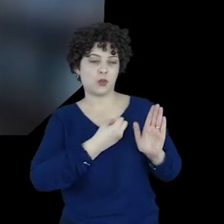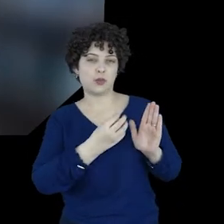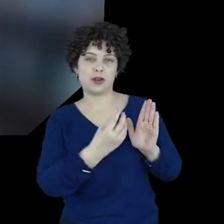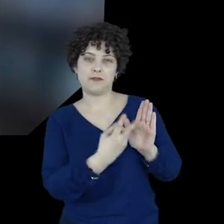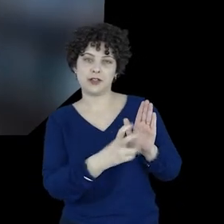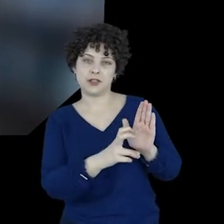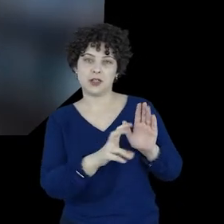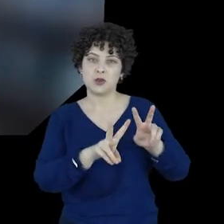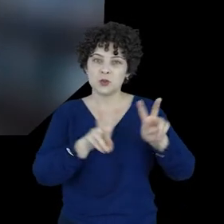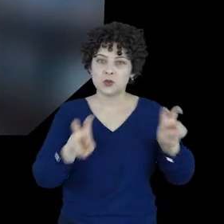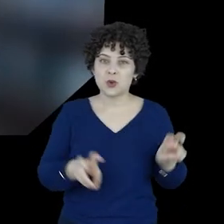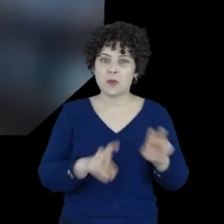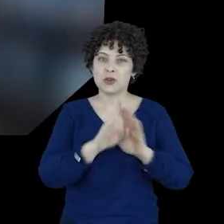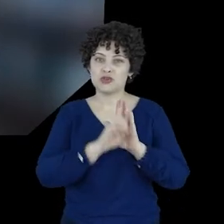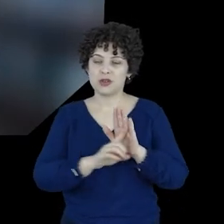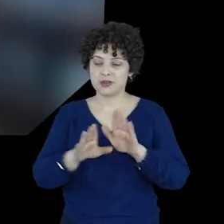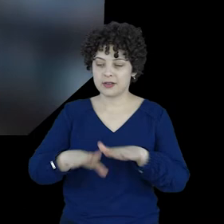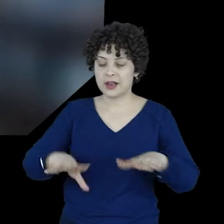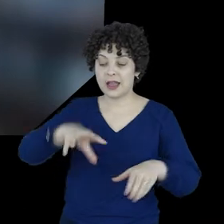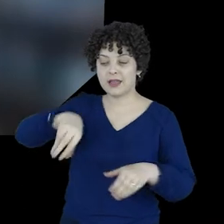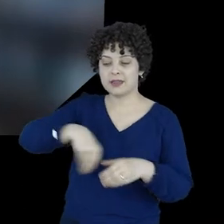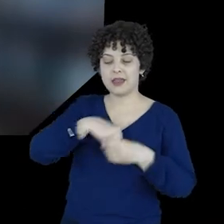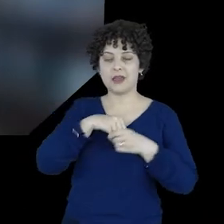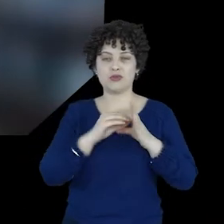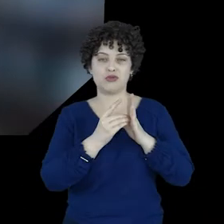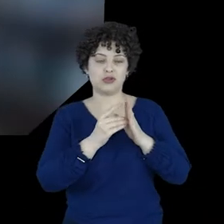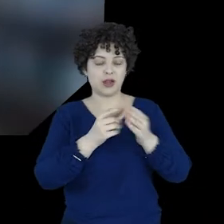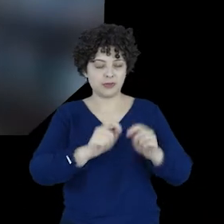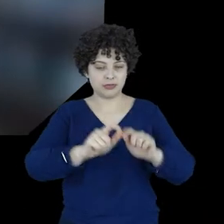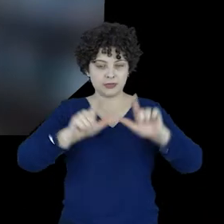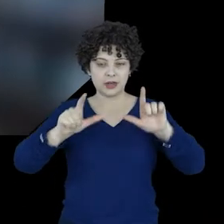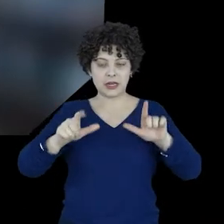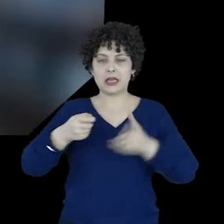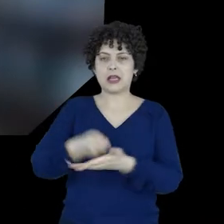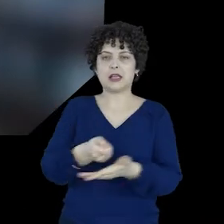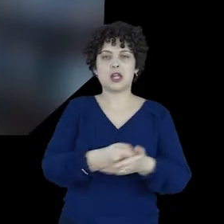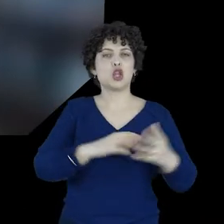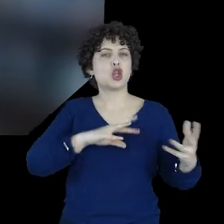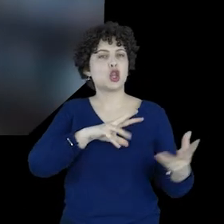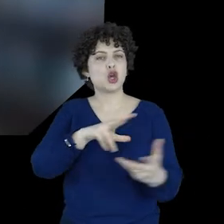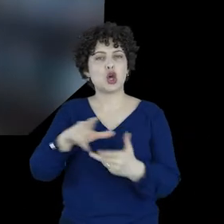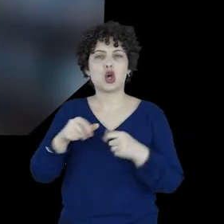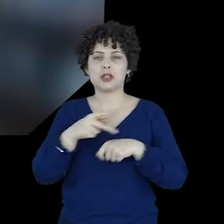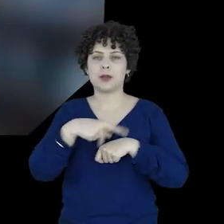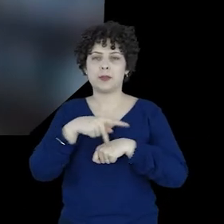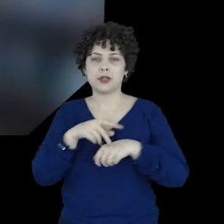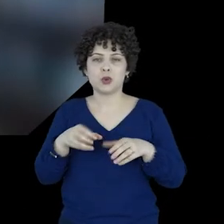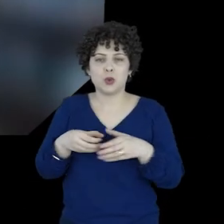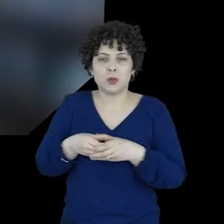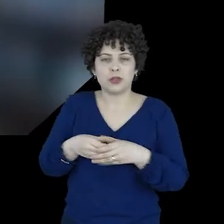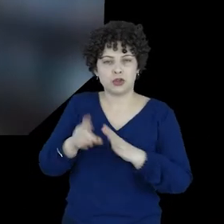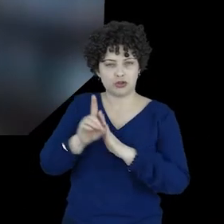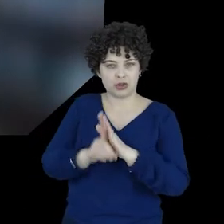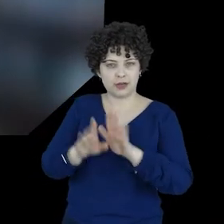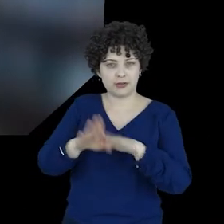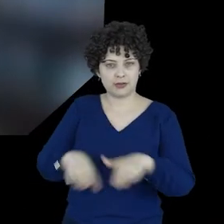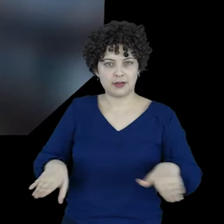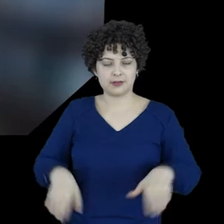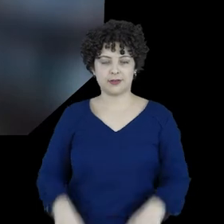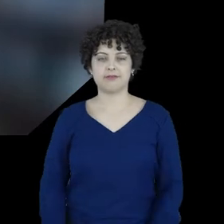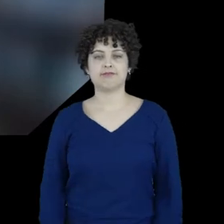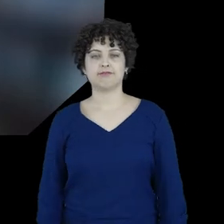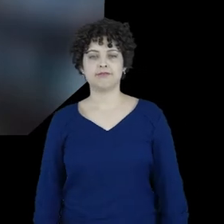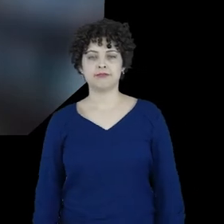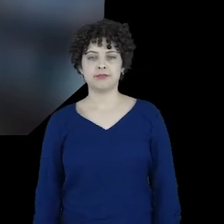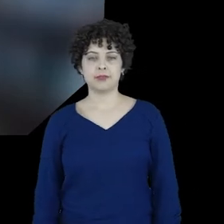rights as they in relation to the digital environment requires of all states worldwide, according to the Committee on the Rights